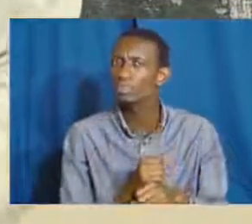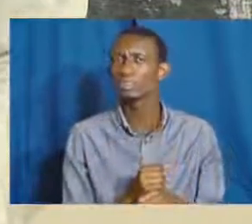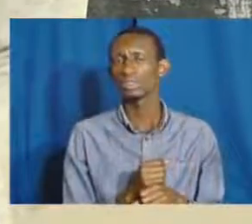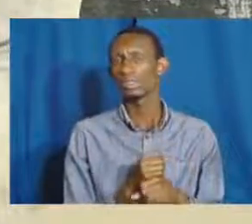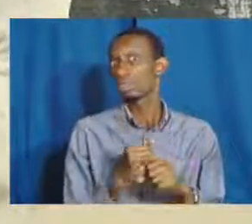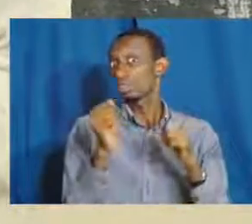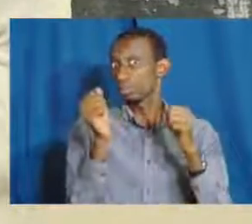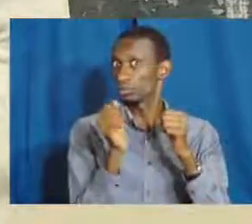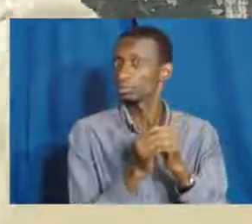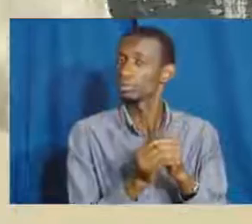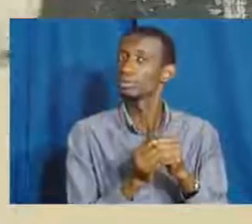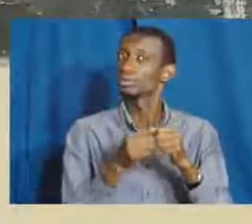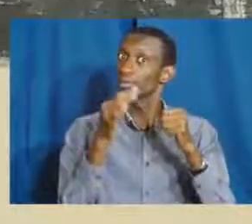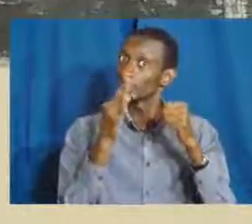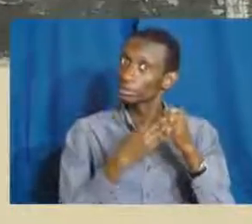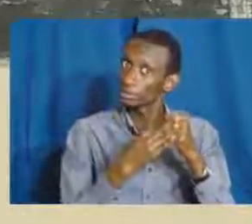1864,